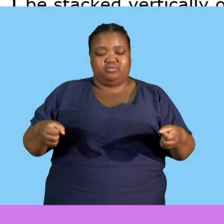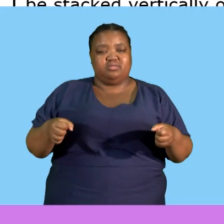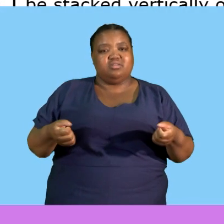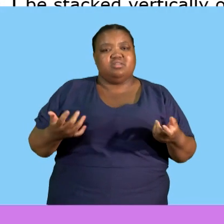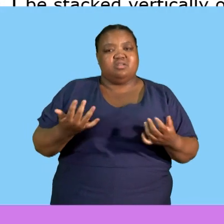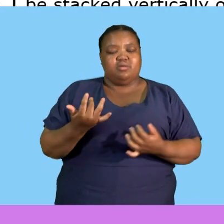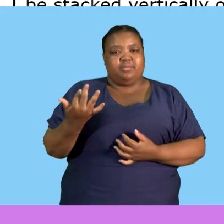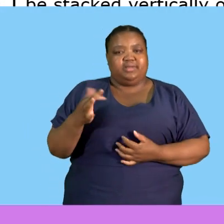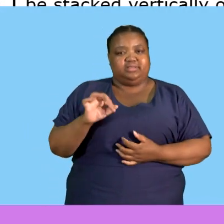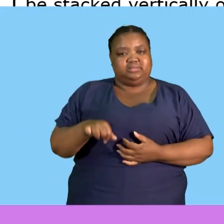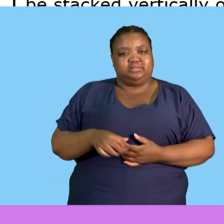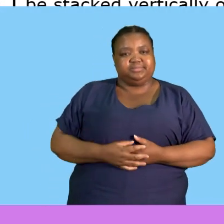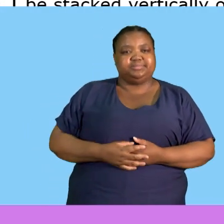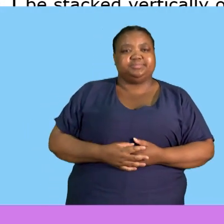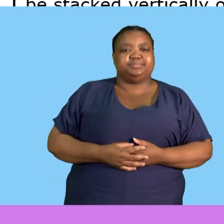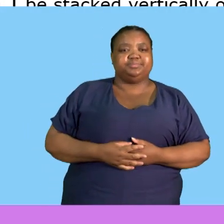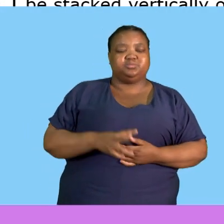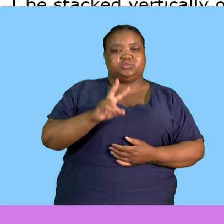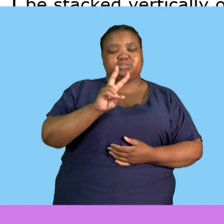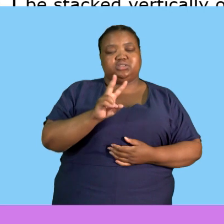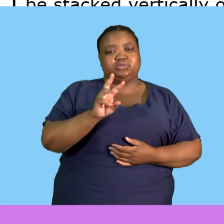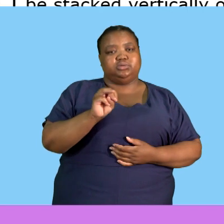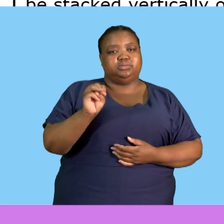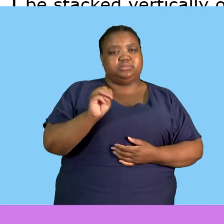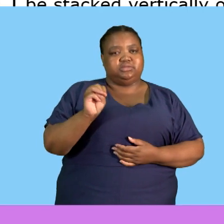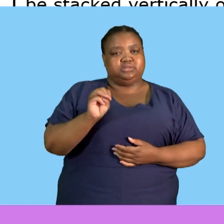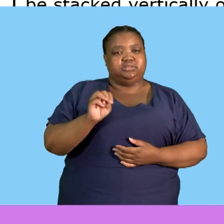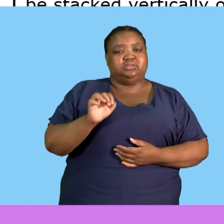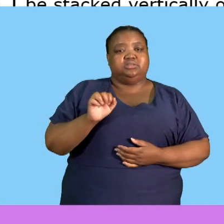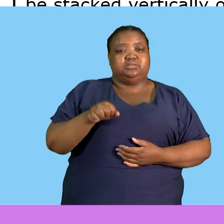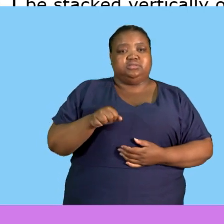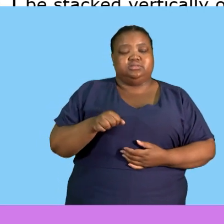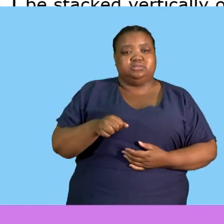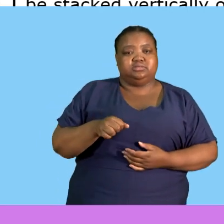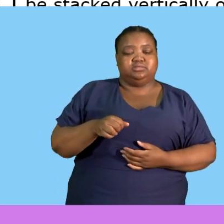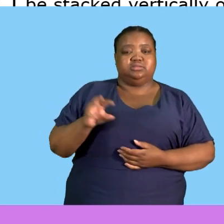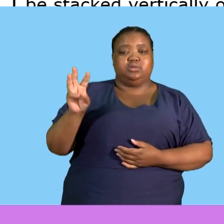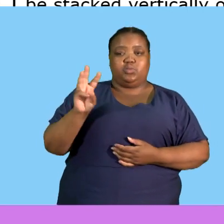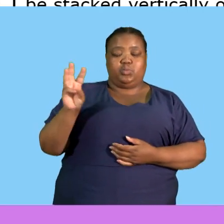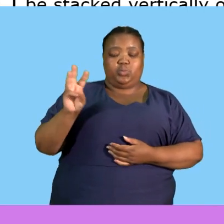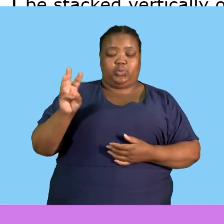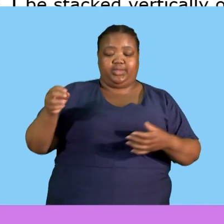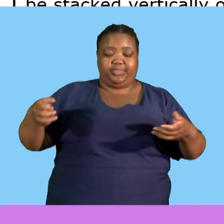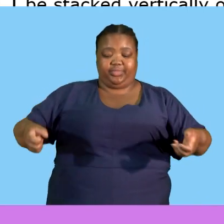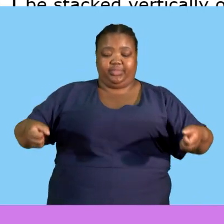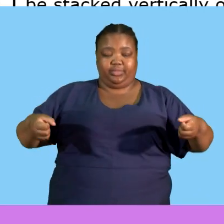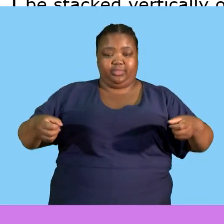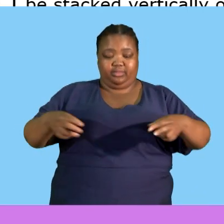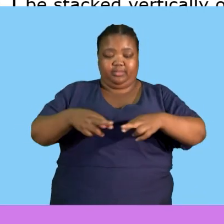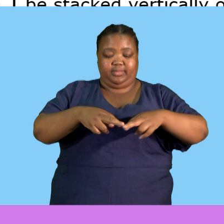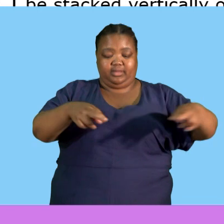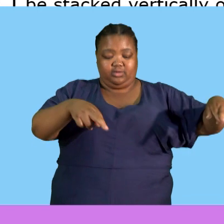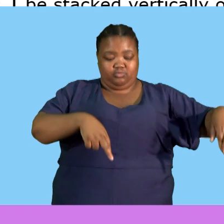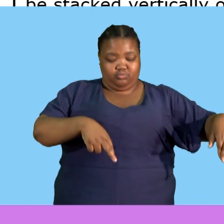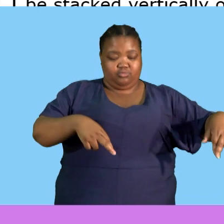remember, the length and the width is the same of the room there, okay? So therefore, I'll take the 2 meters.